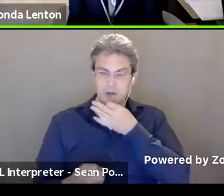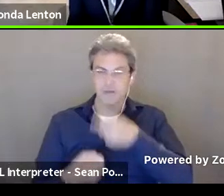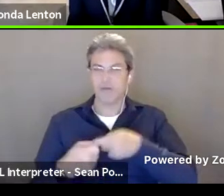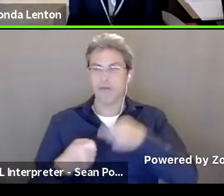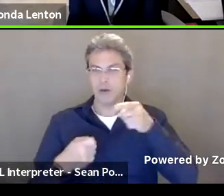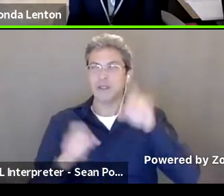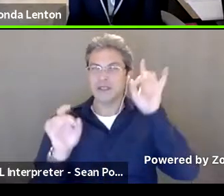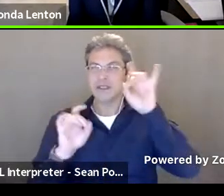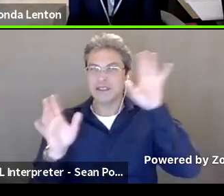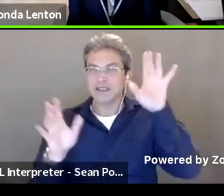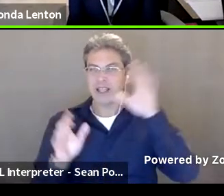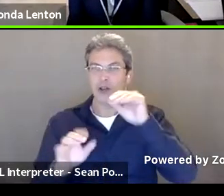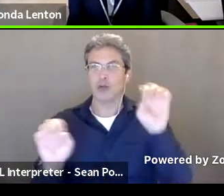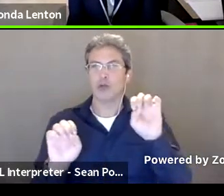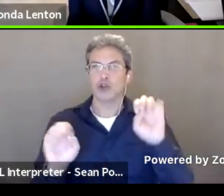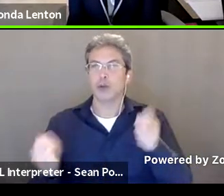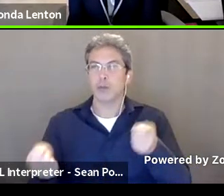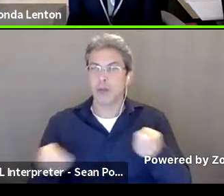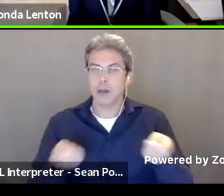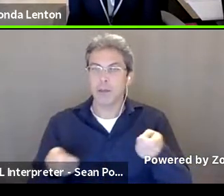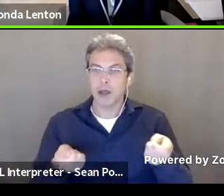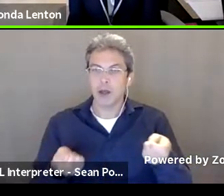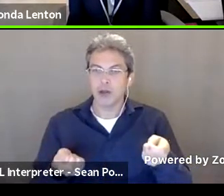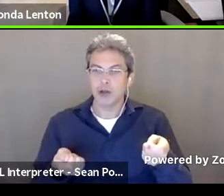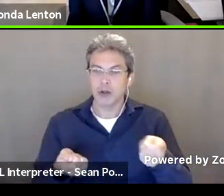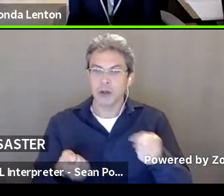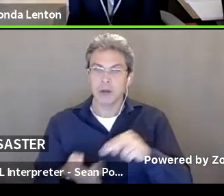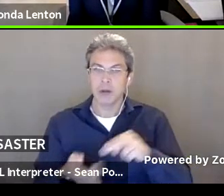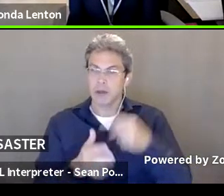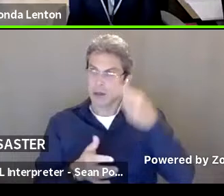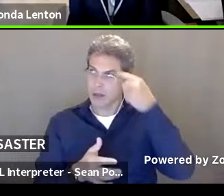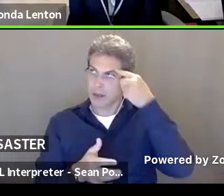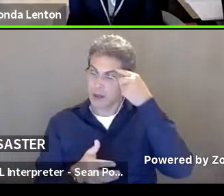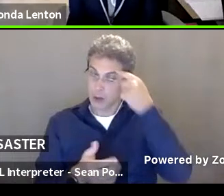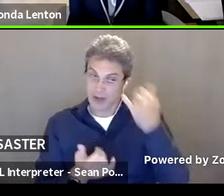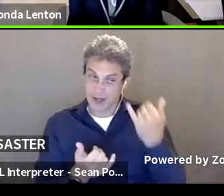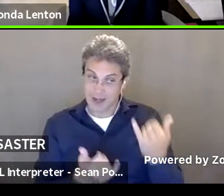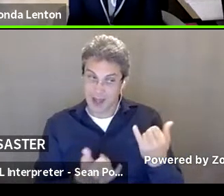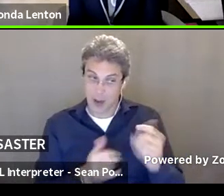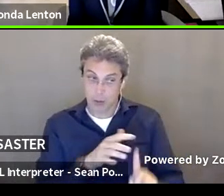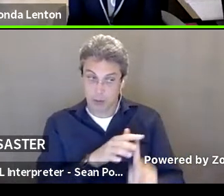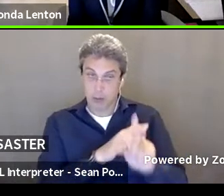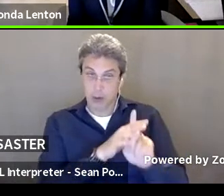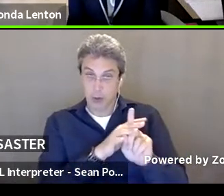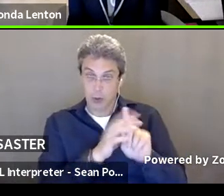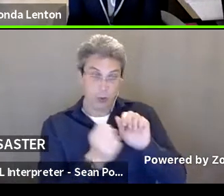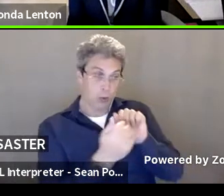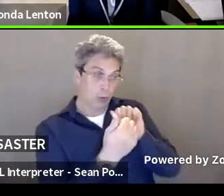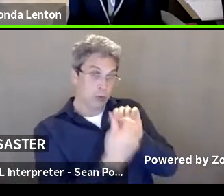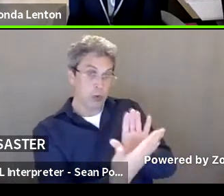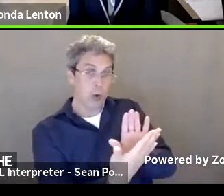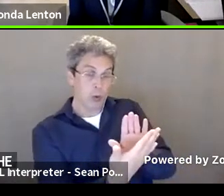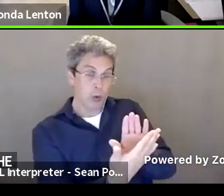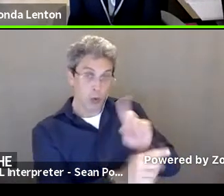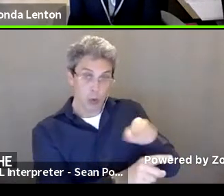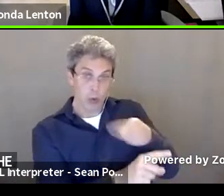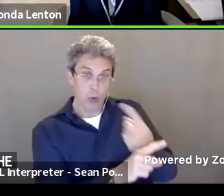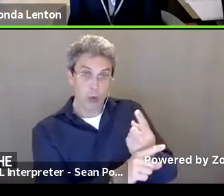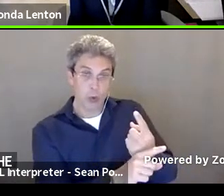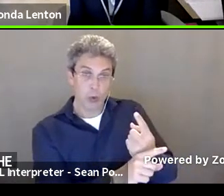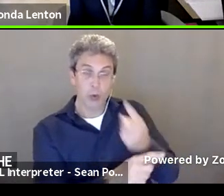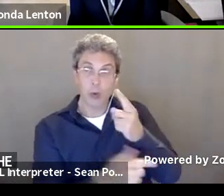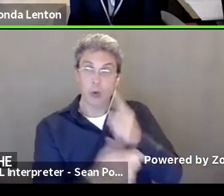approach that's not just responding to the immediate, short-term needs to pressures